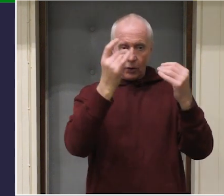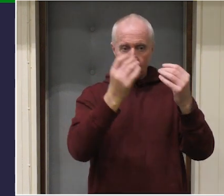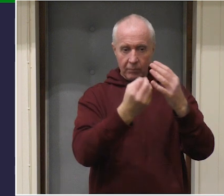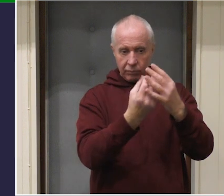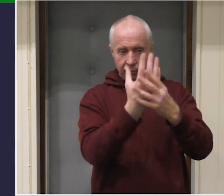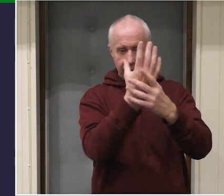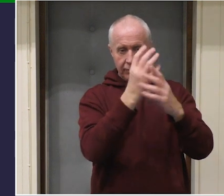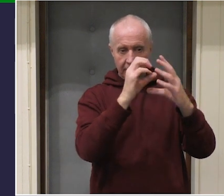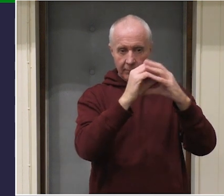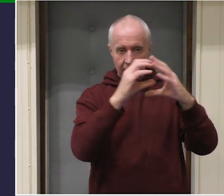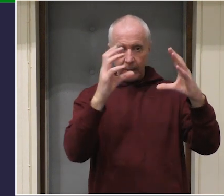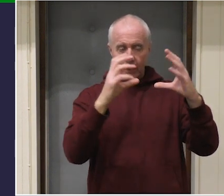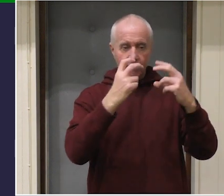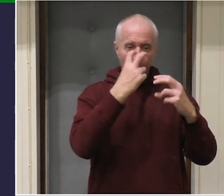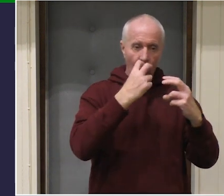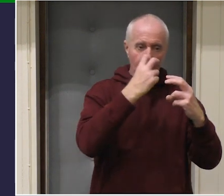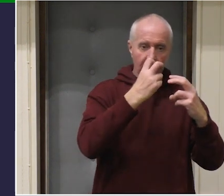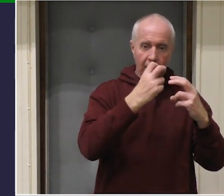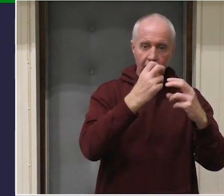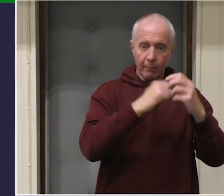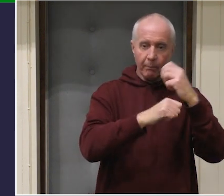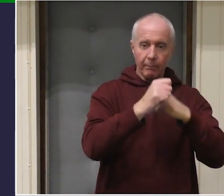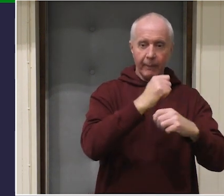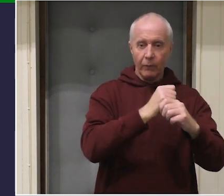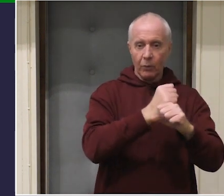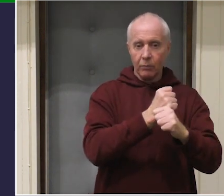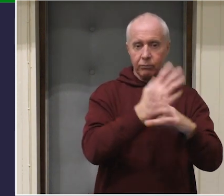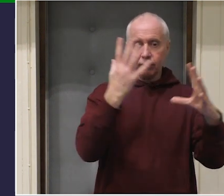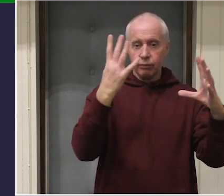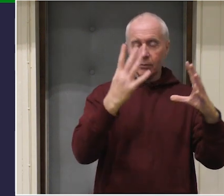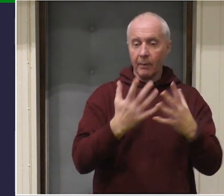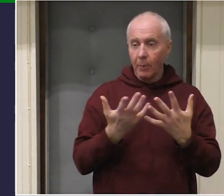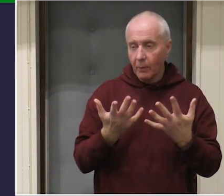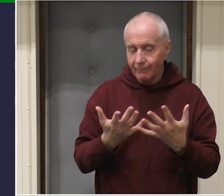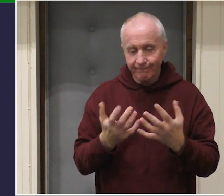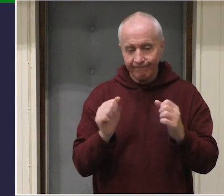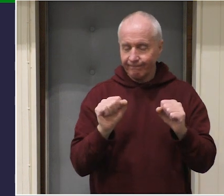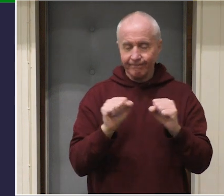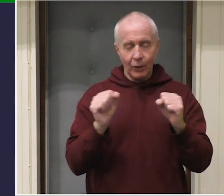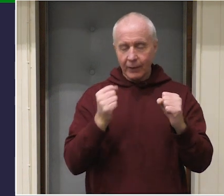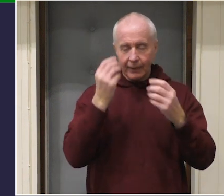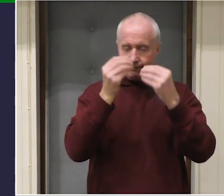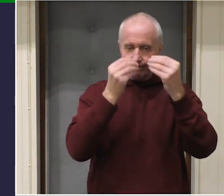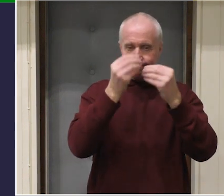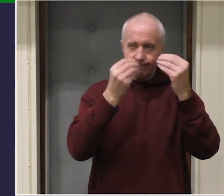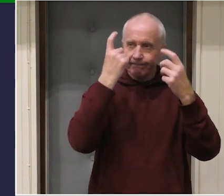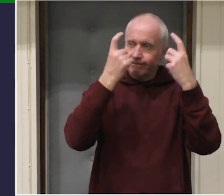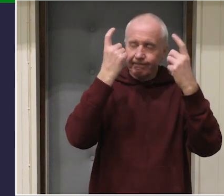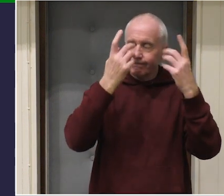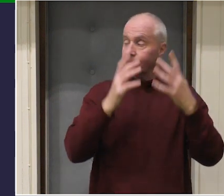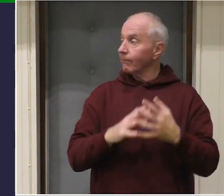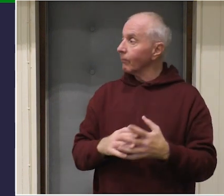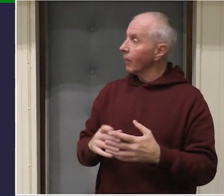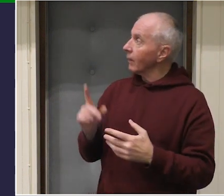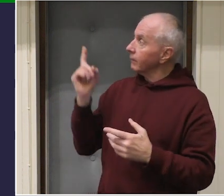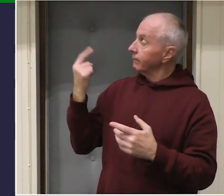think it will make stars be able to get older before they go bang. But no one's yet really figured that one out. And one of the last things I did